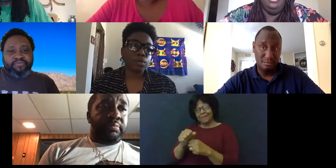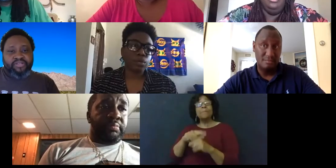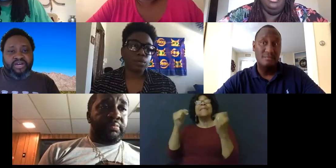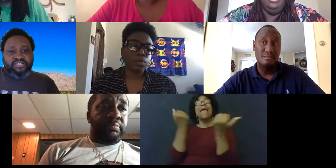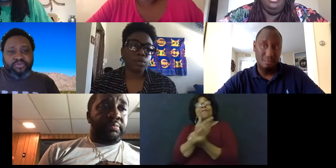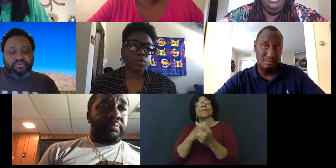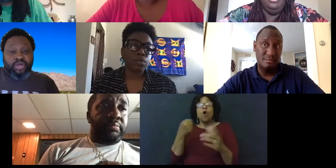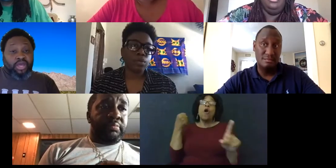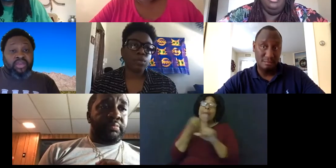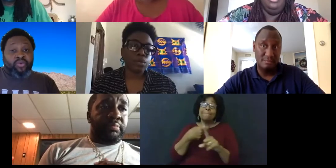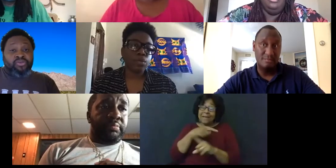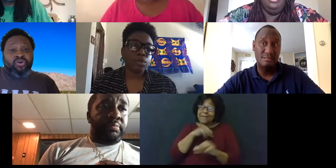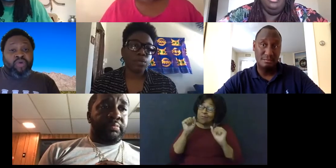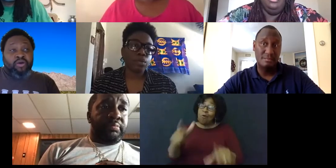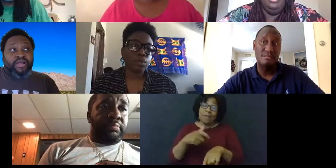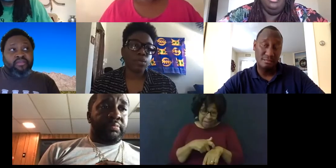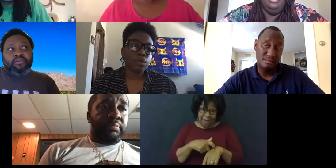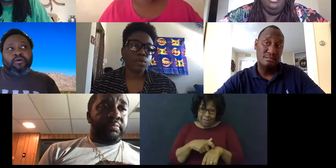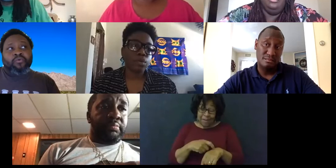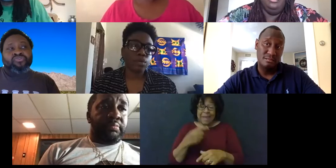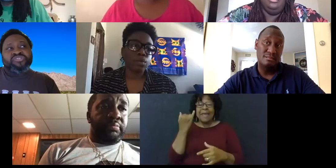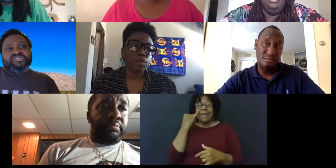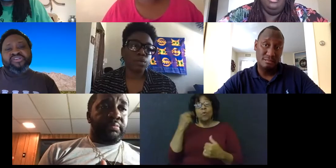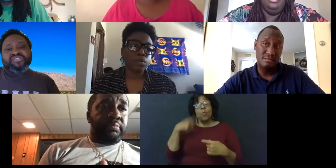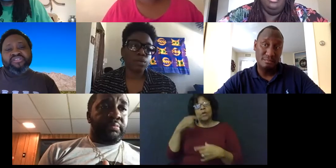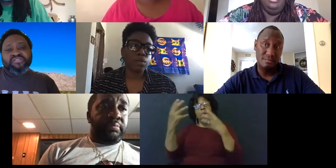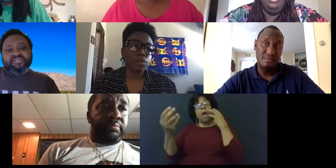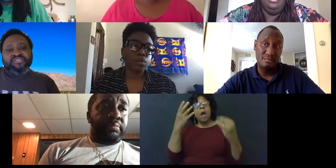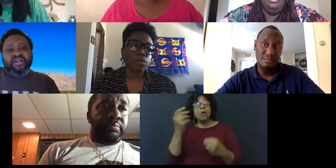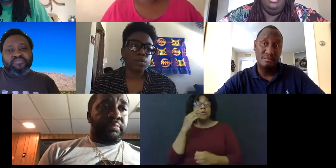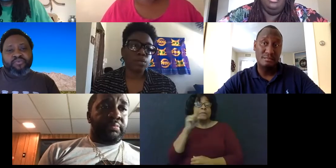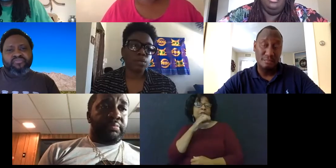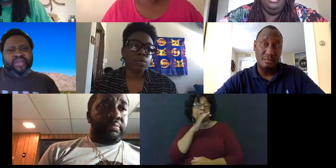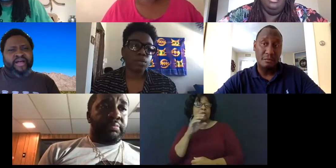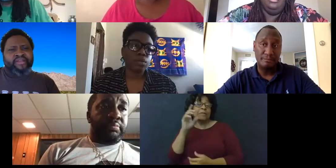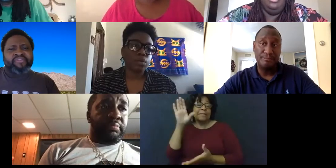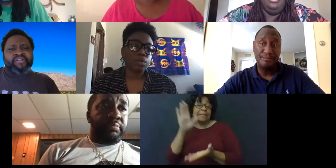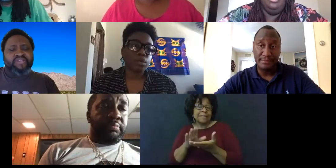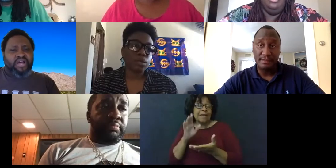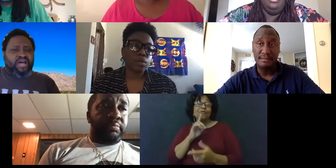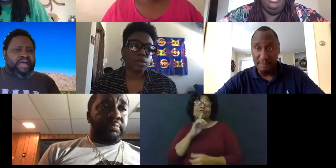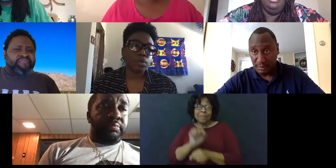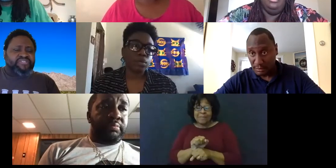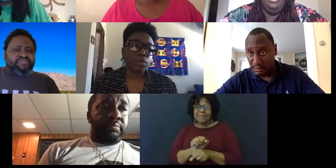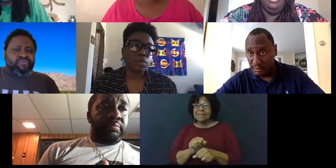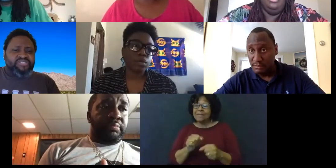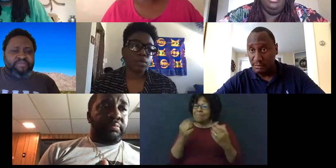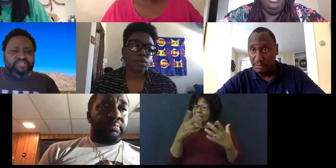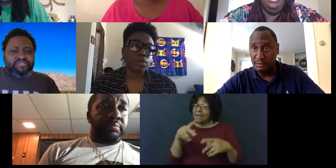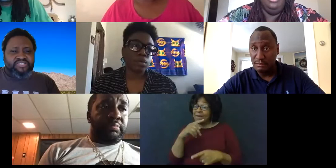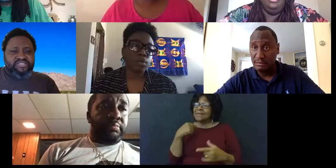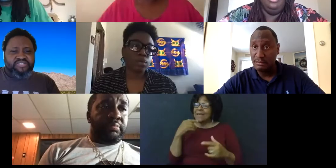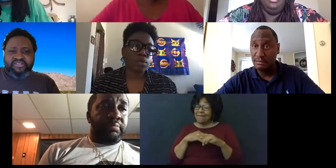be perfectly honest with you. Anywhere you go out, like, you know, you see senior citizen discounts. What reality of it is, a lot of us live on the